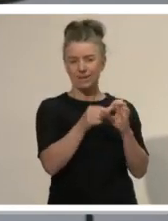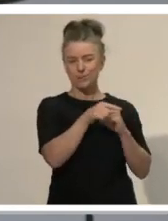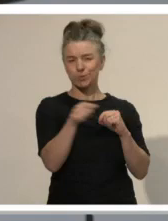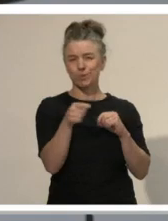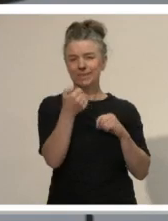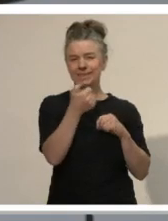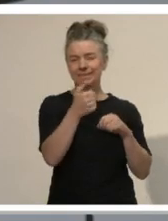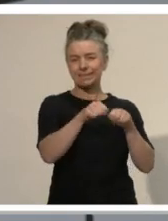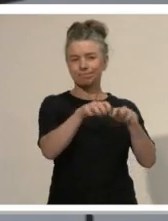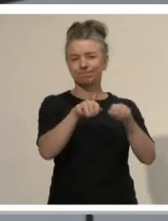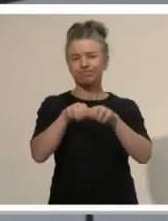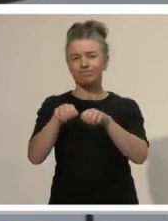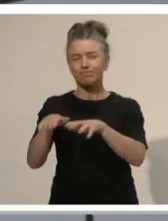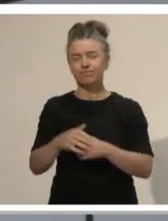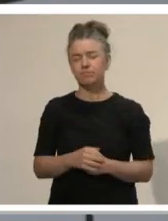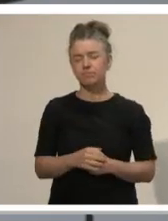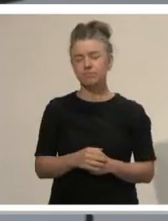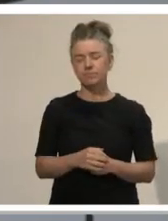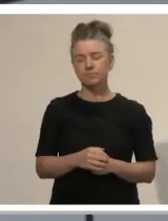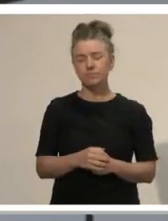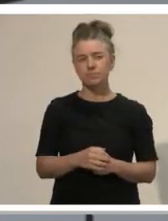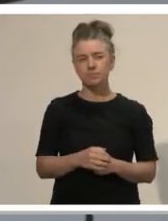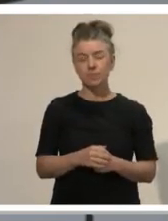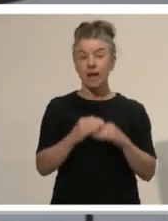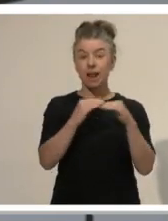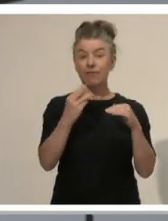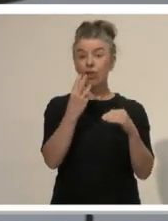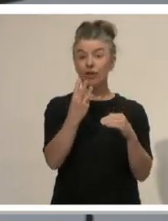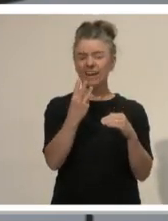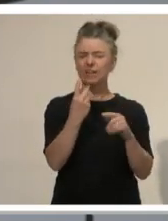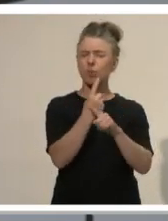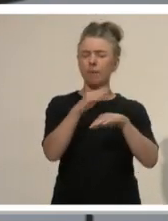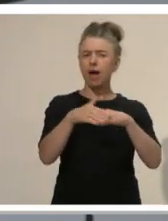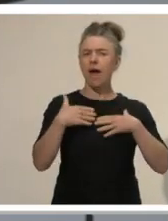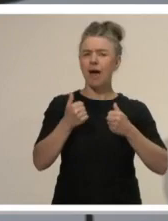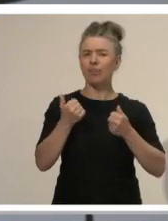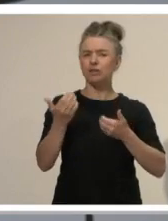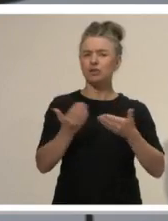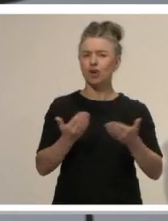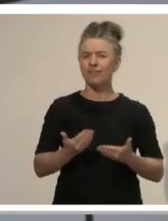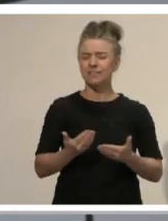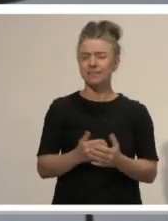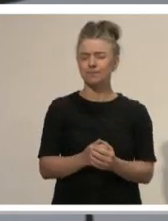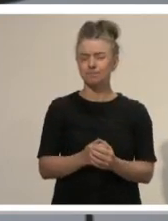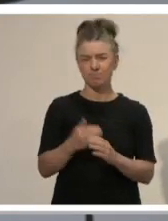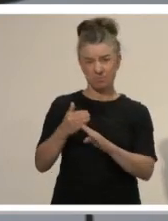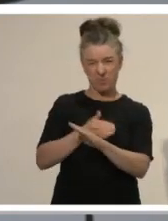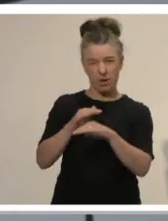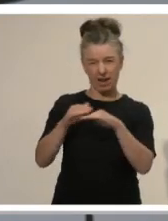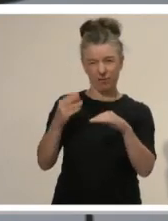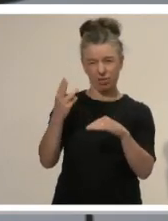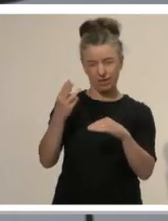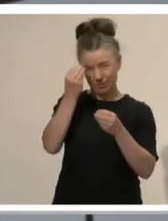Some brief comments on health services under level 3 in advance of heading into that alert level. So hospitals remain open